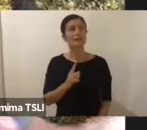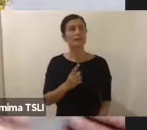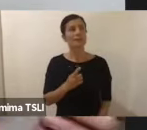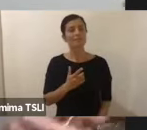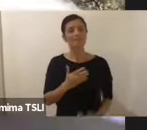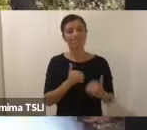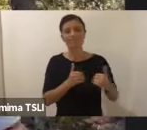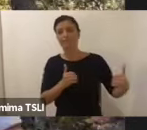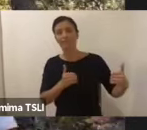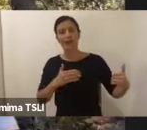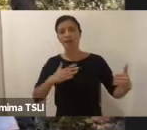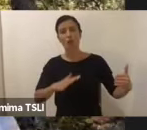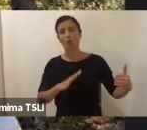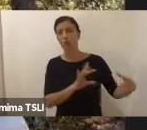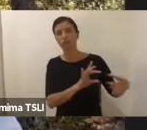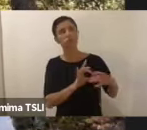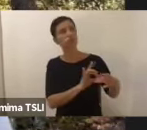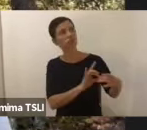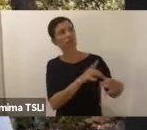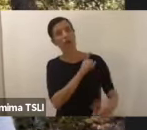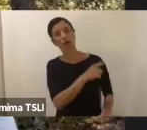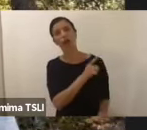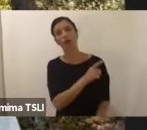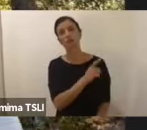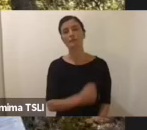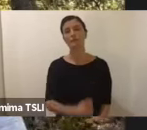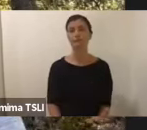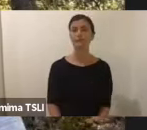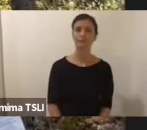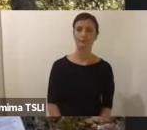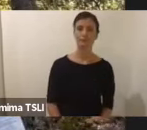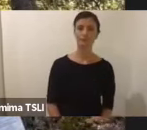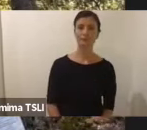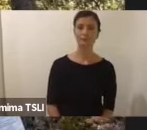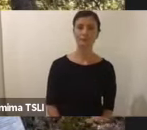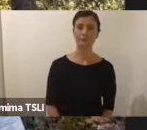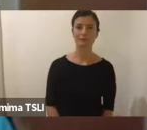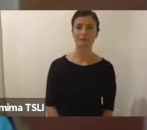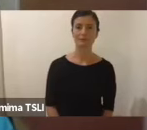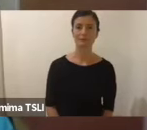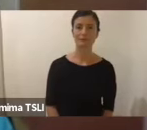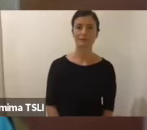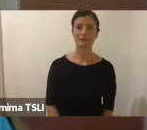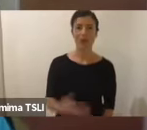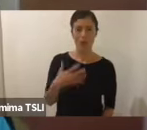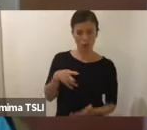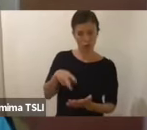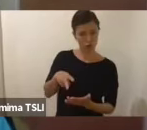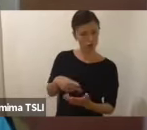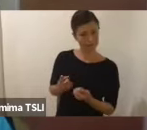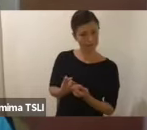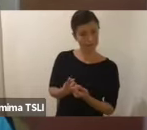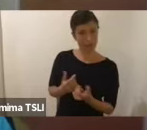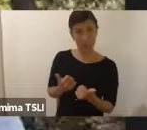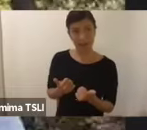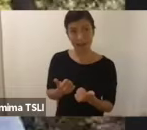read a quote by isabella wilkerson about this is that all right um it's